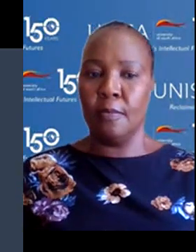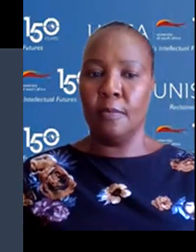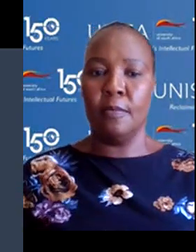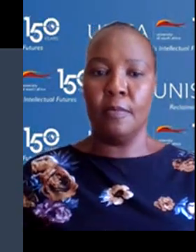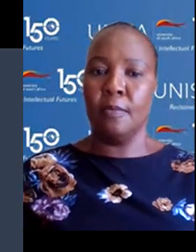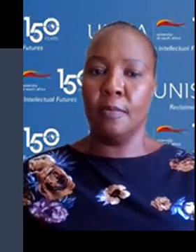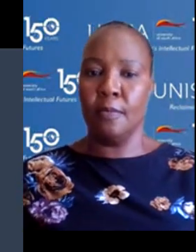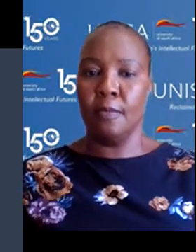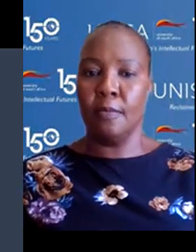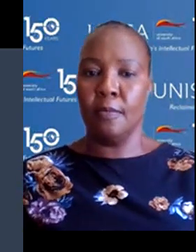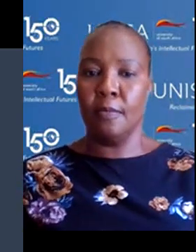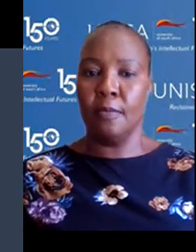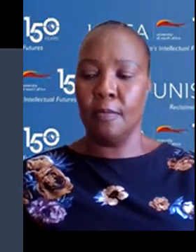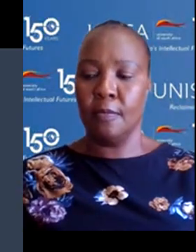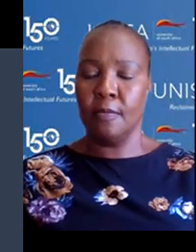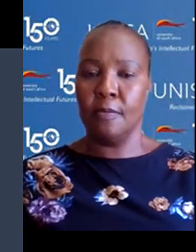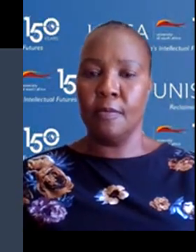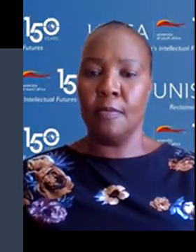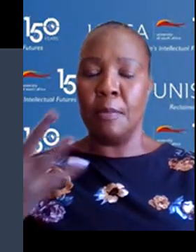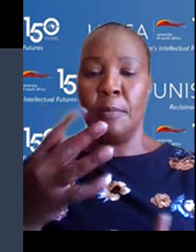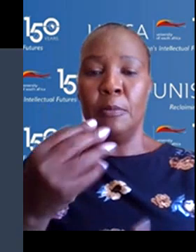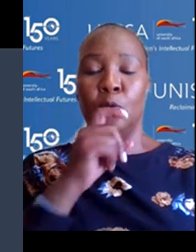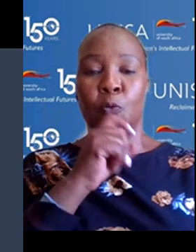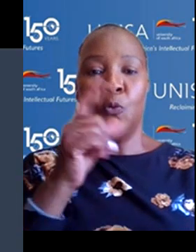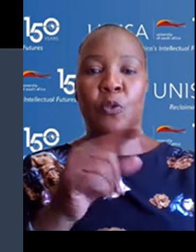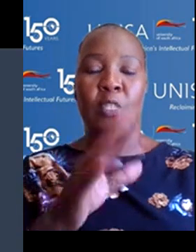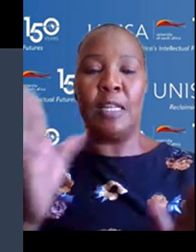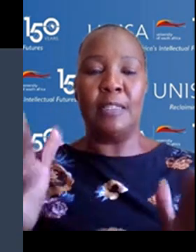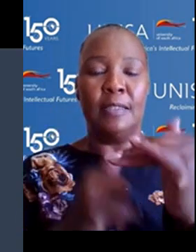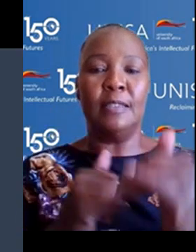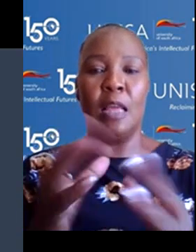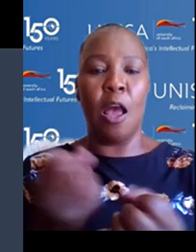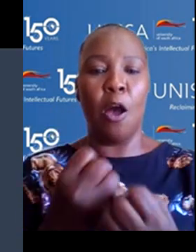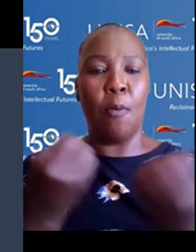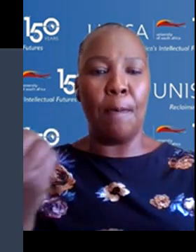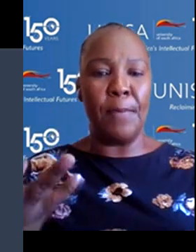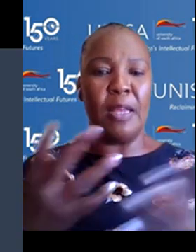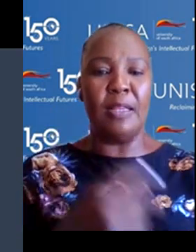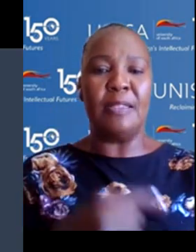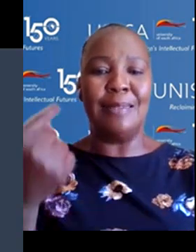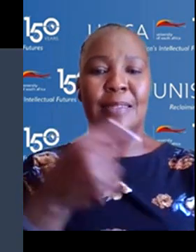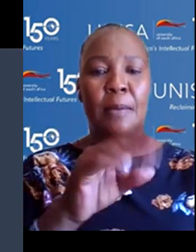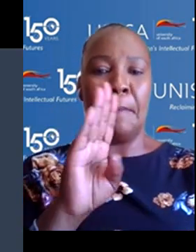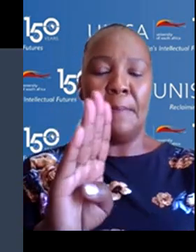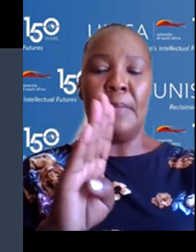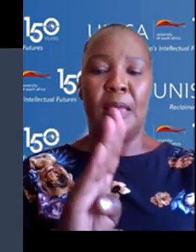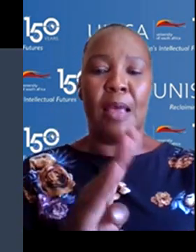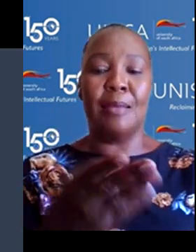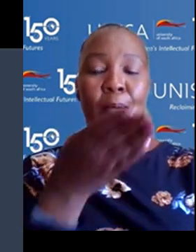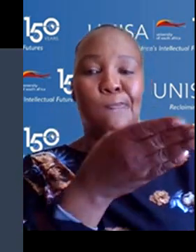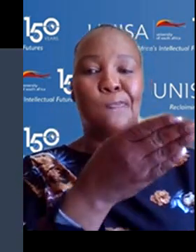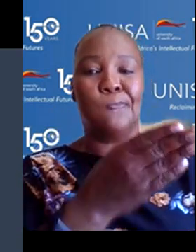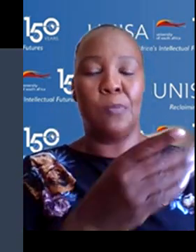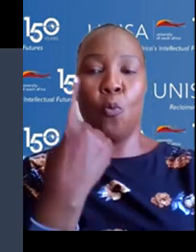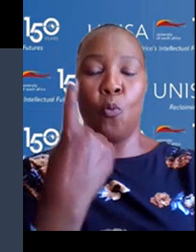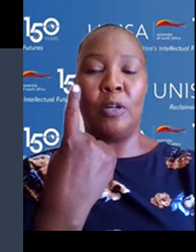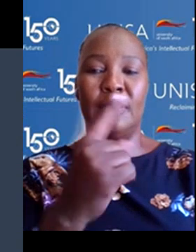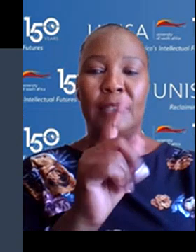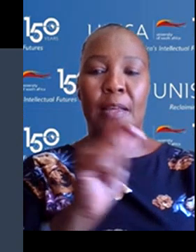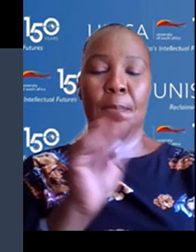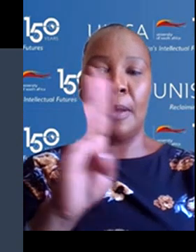chat, post your answer there. How many gigabytes are there in a terabyte? So